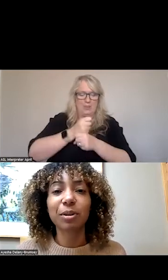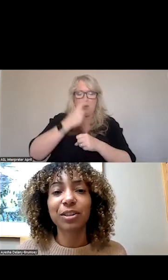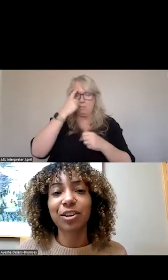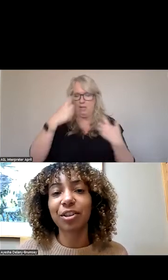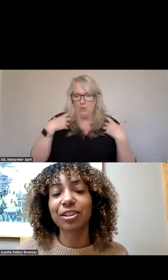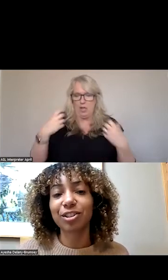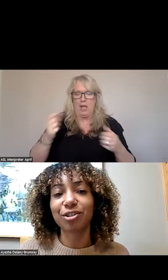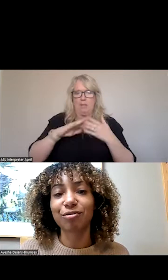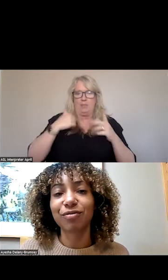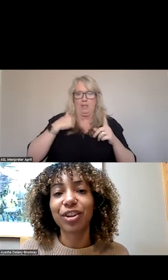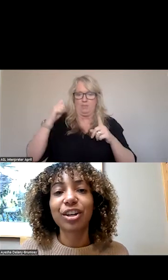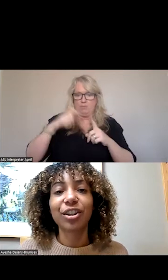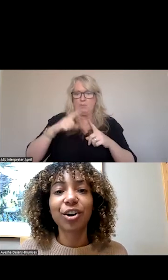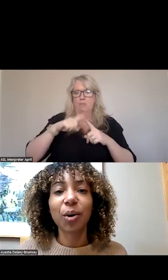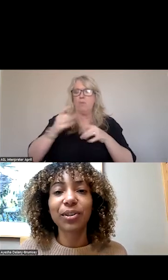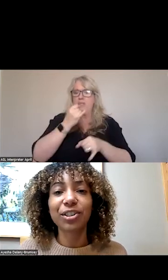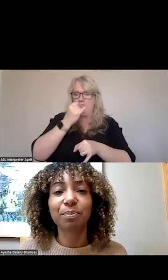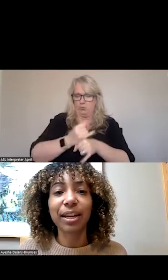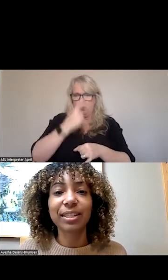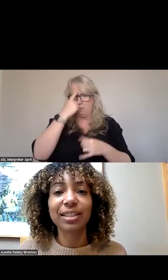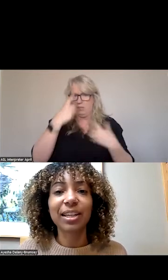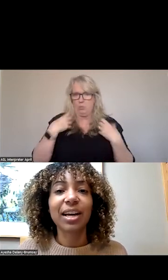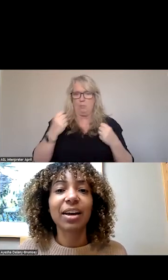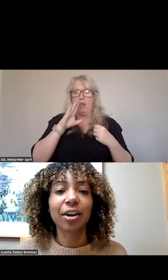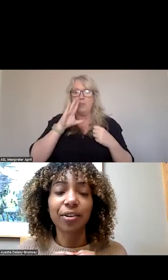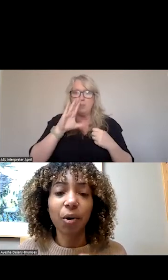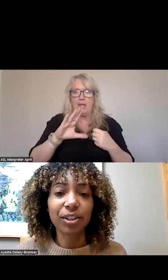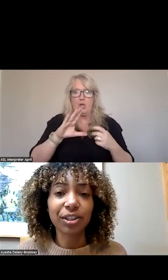by the Huntsman Mental Health Institute. Their coalition-based